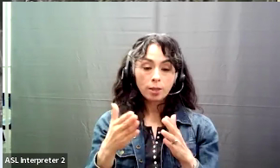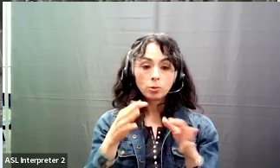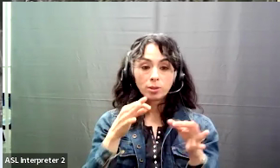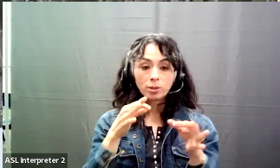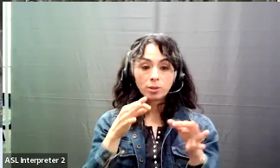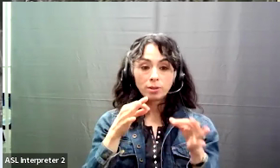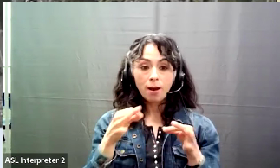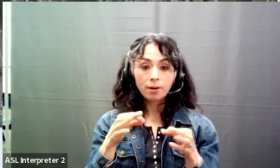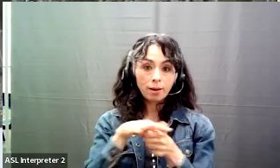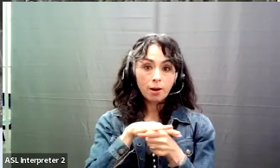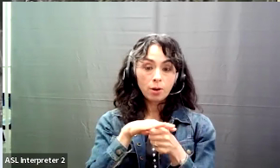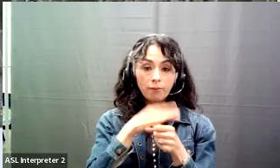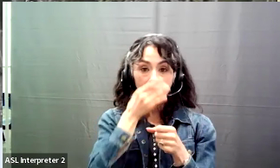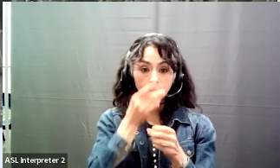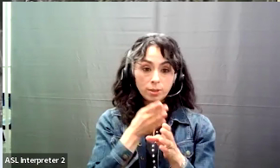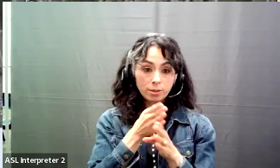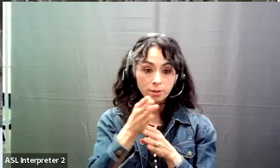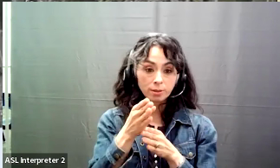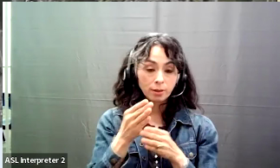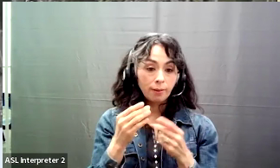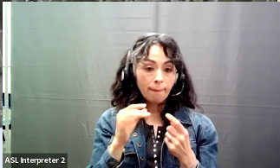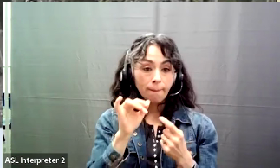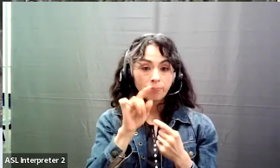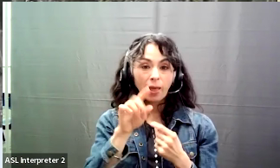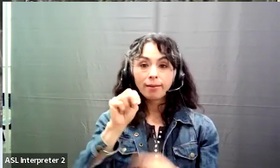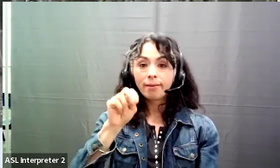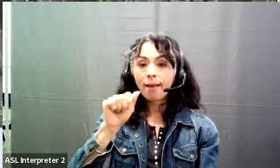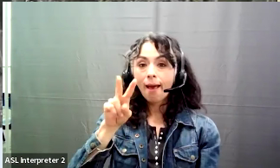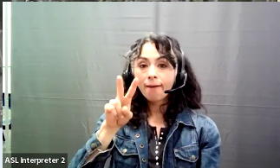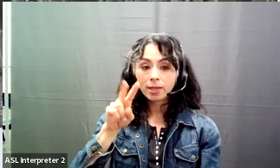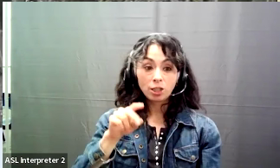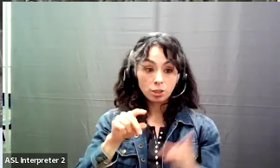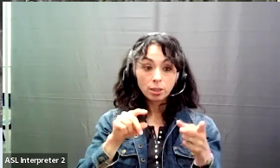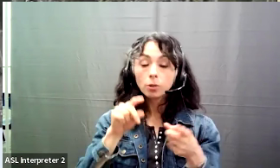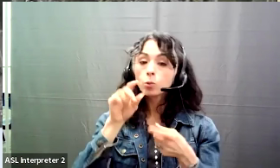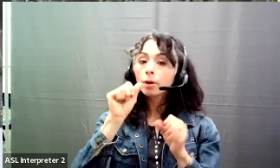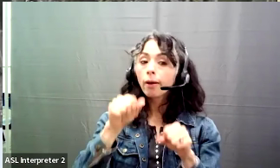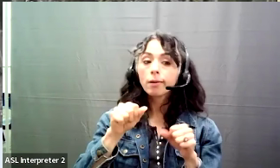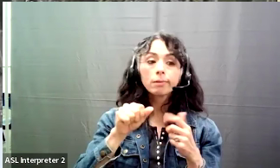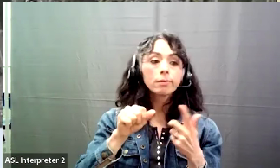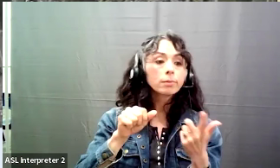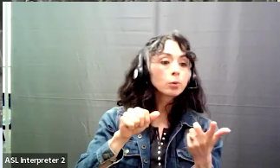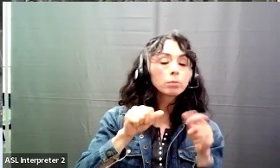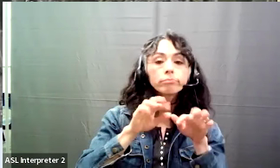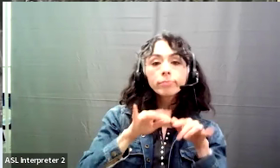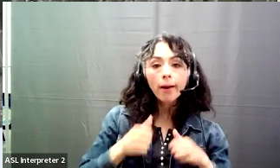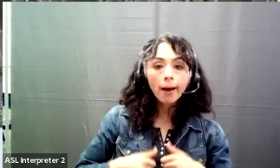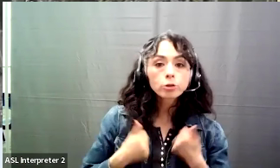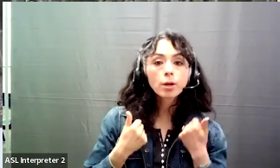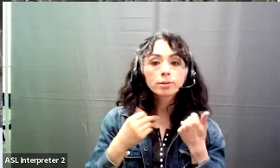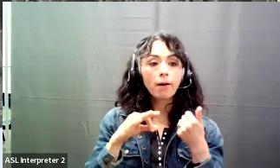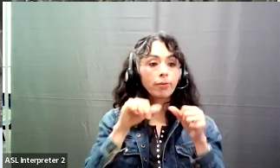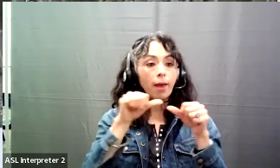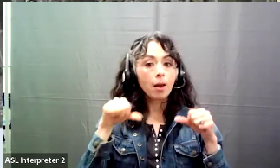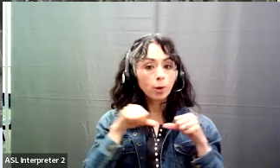of interest is this one that I have here, quick navigation, and you can here enter the